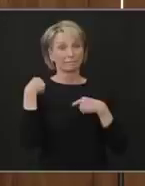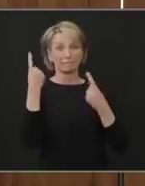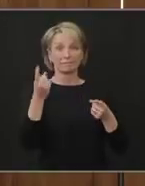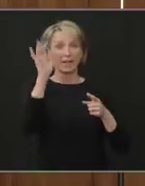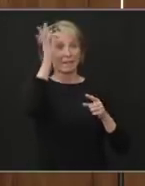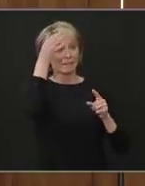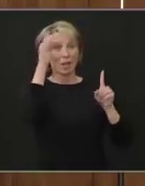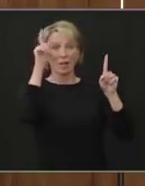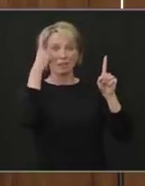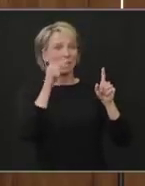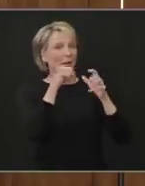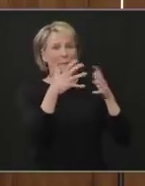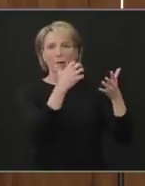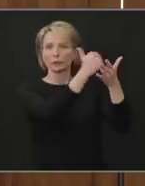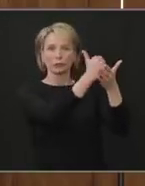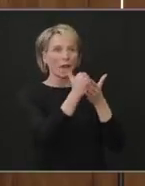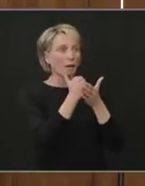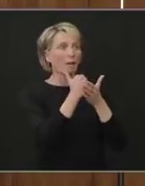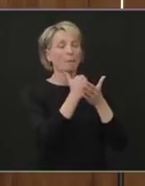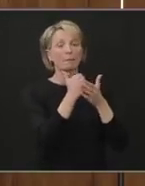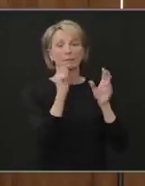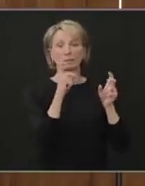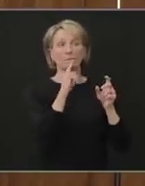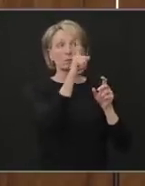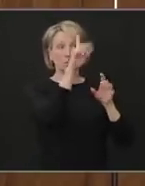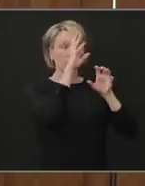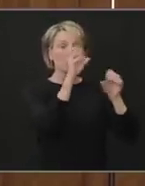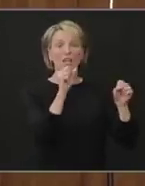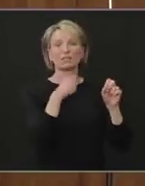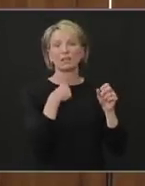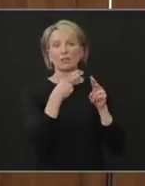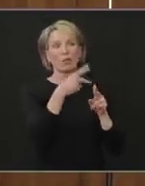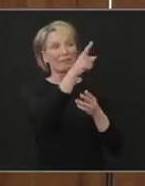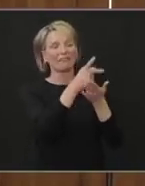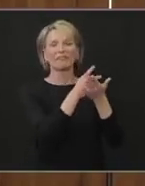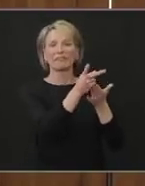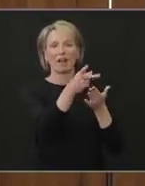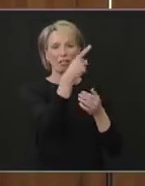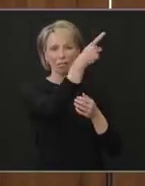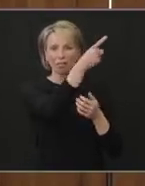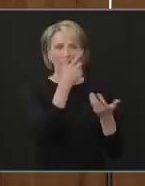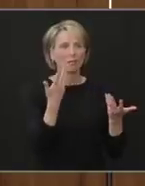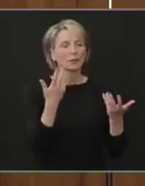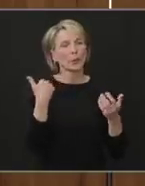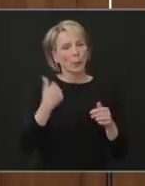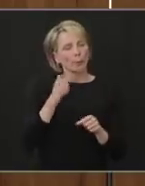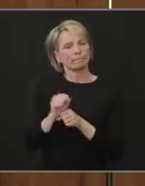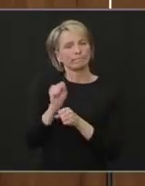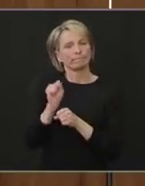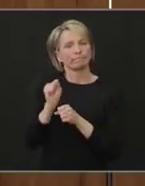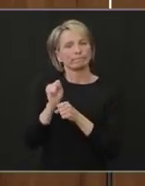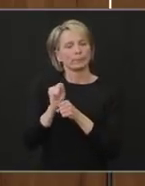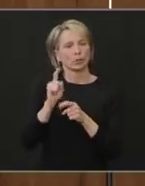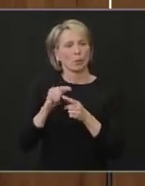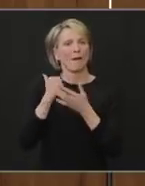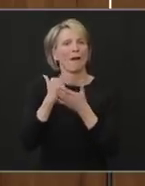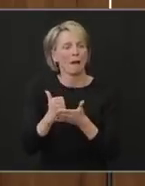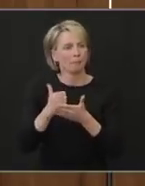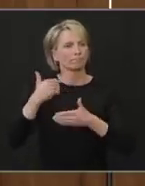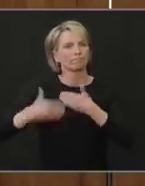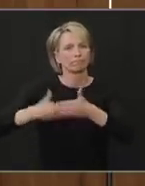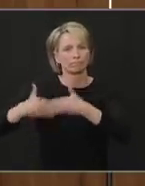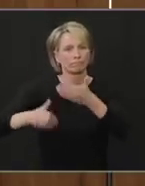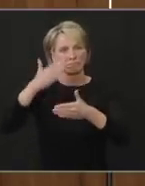the president has failed to fill. I agree with the governor that